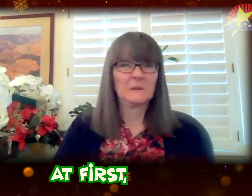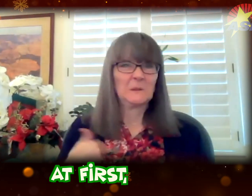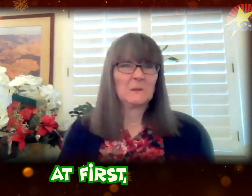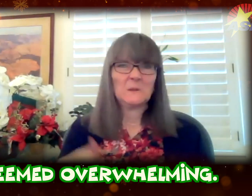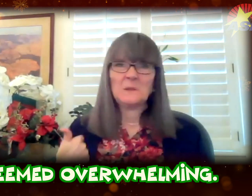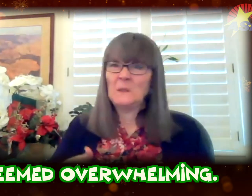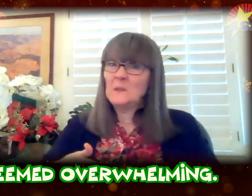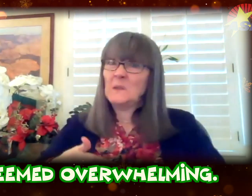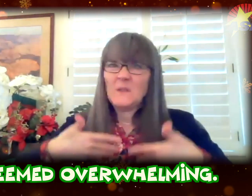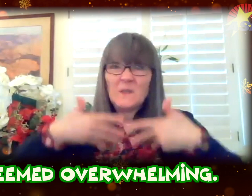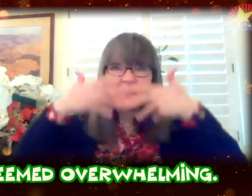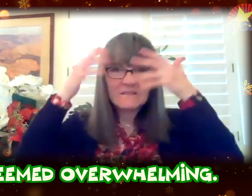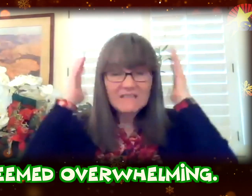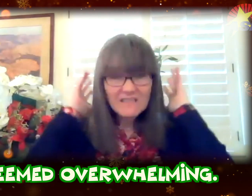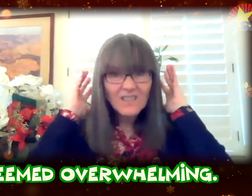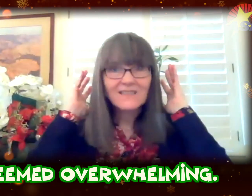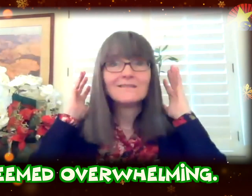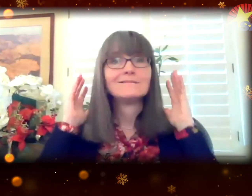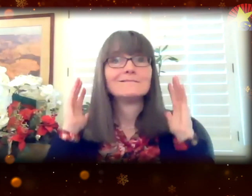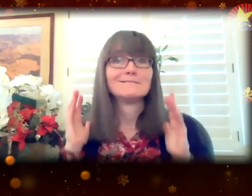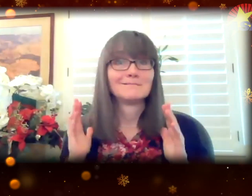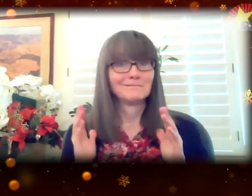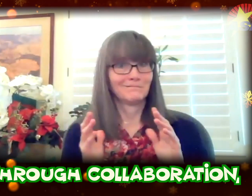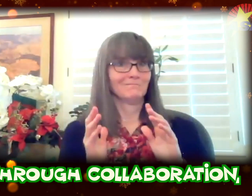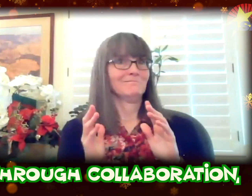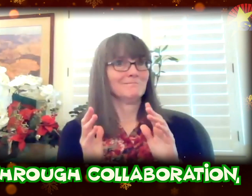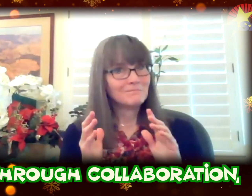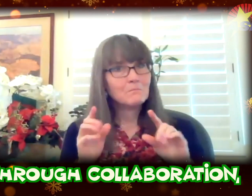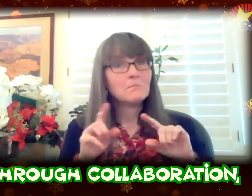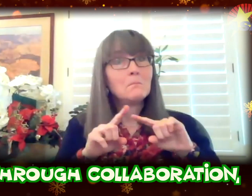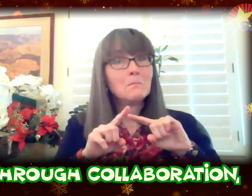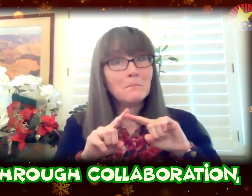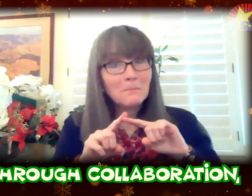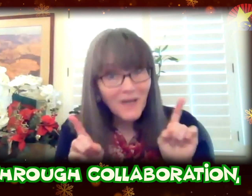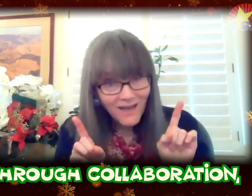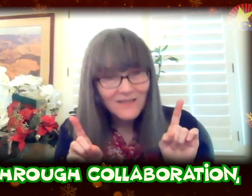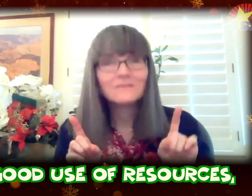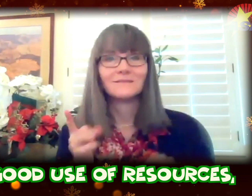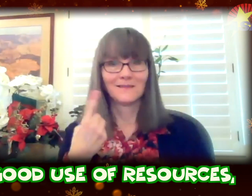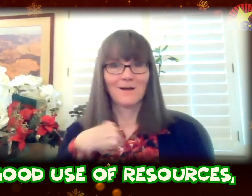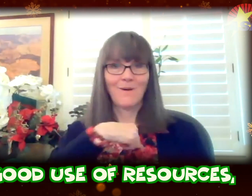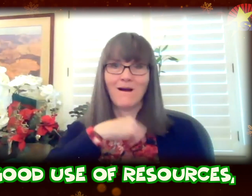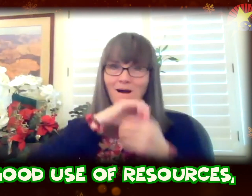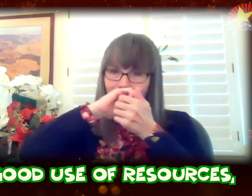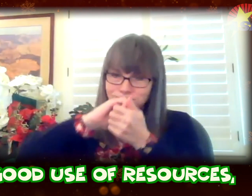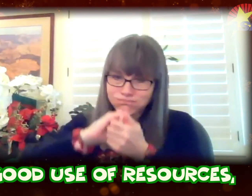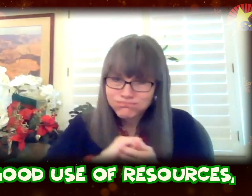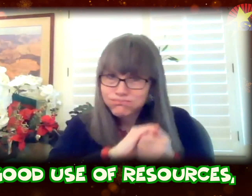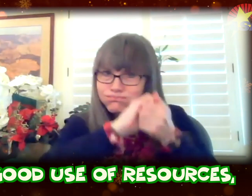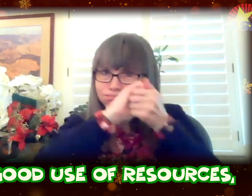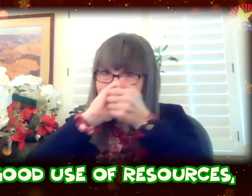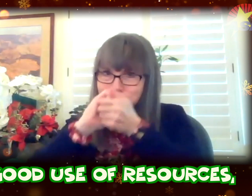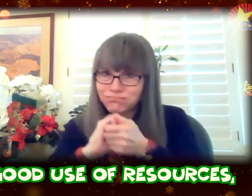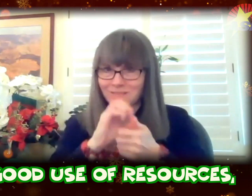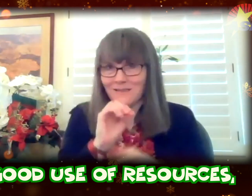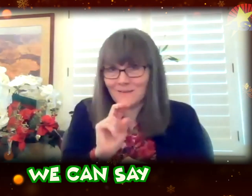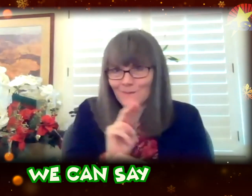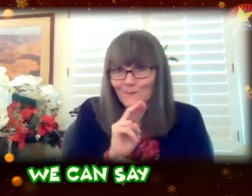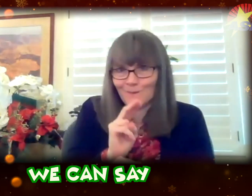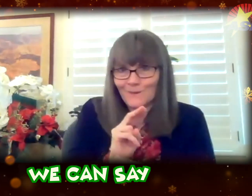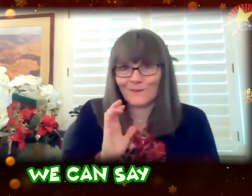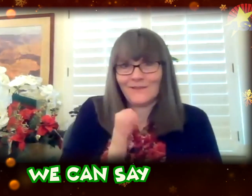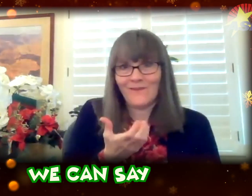At first, it seemed overwhelming, but through collaboration and good use of